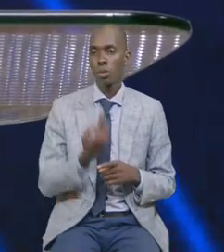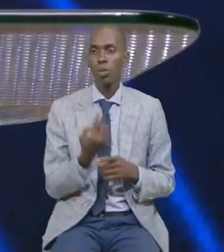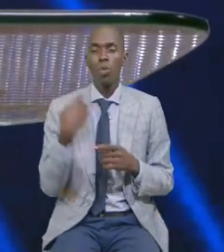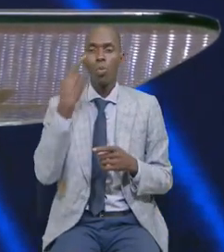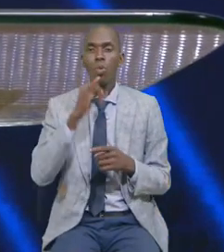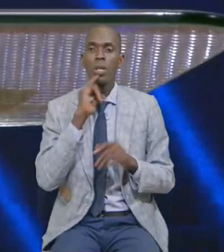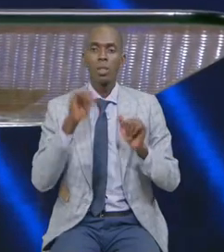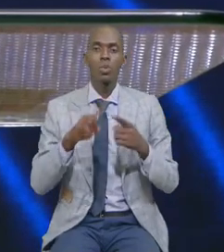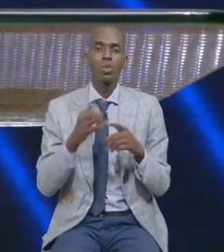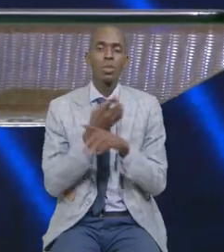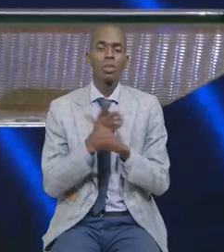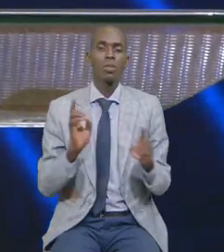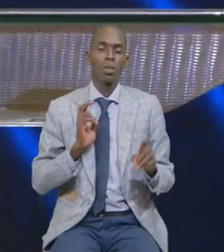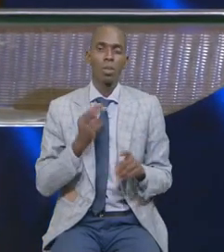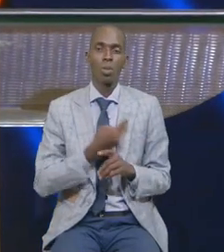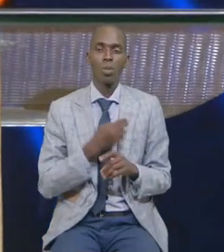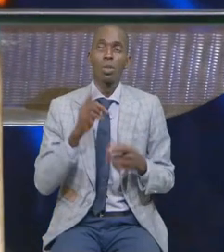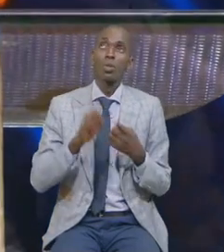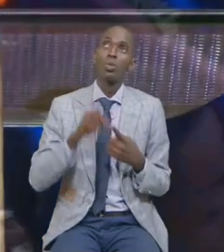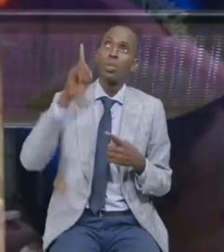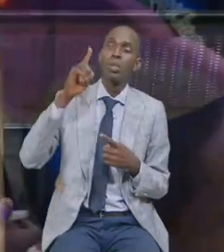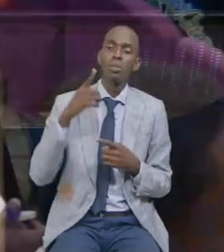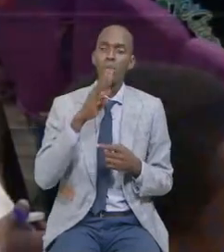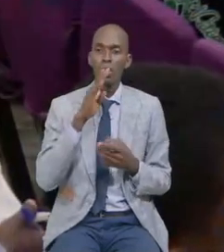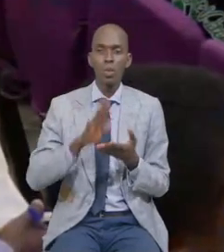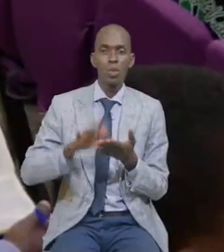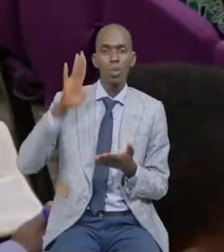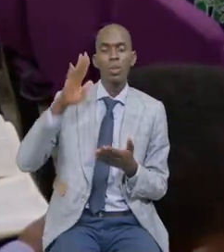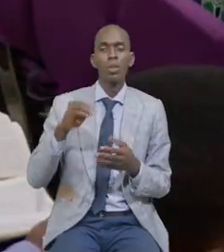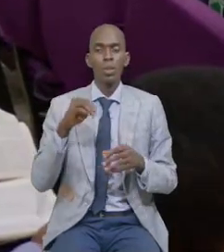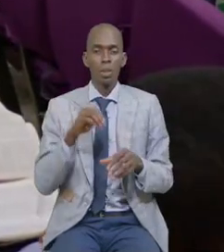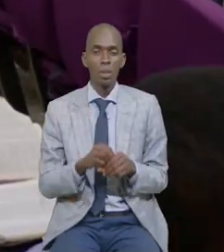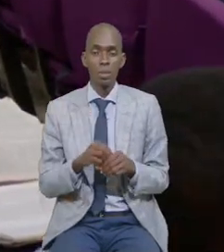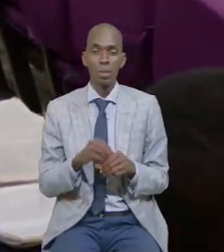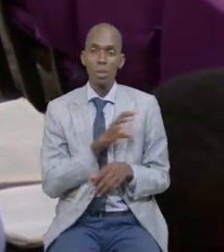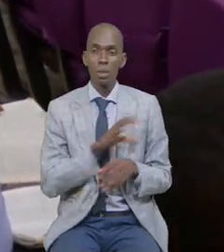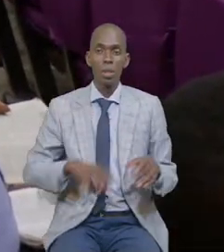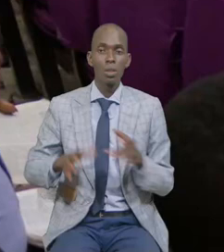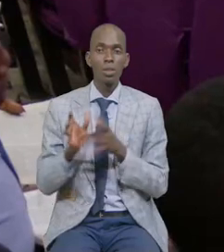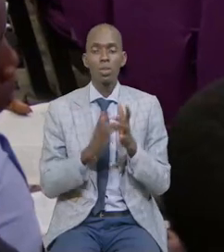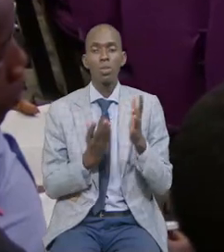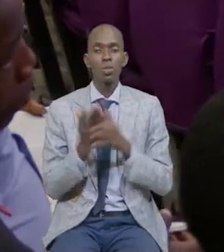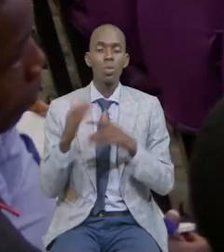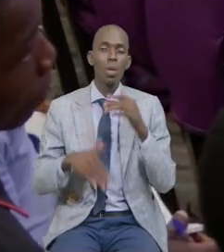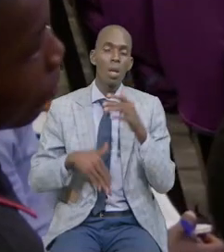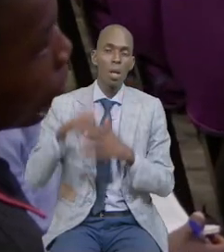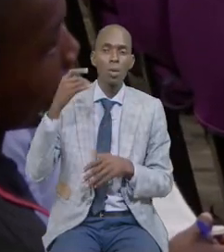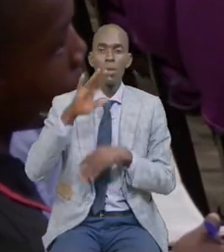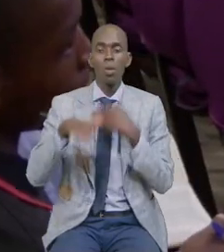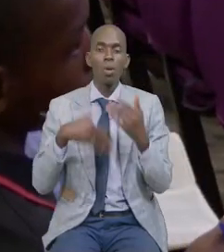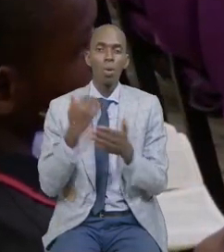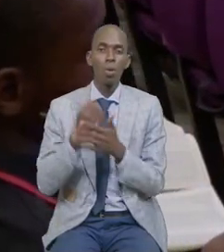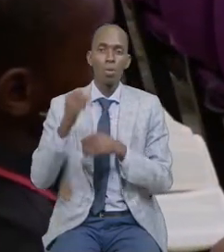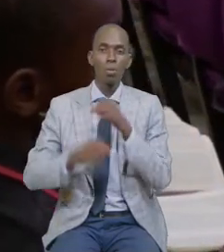glory in the church by Christ Jesus throughout all ages, world